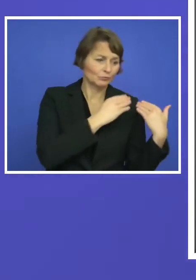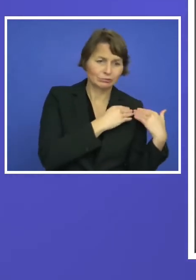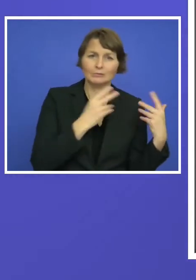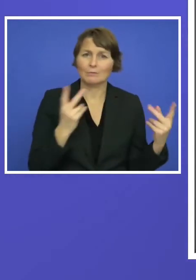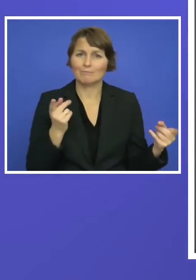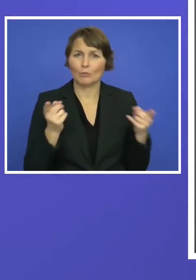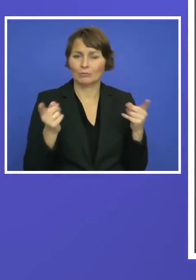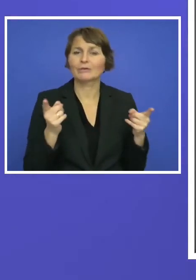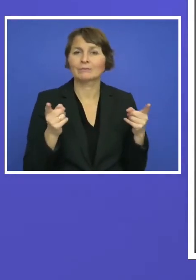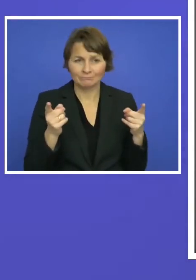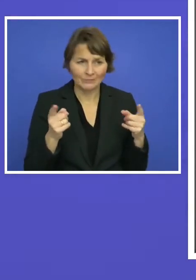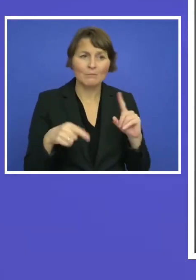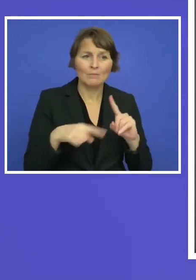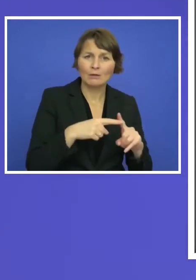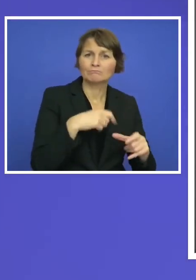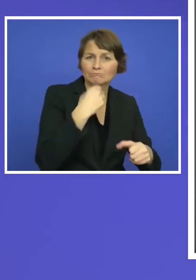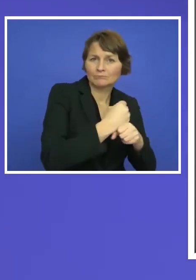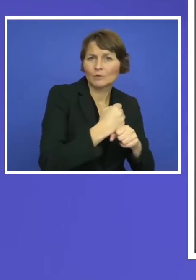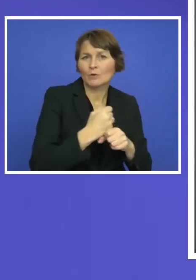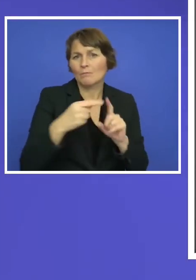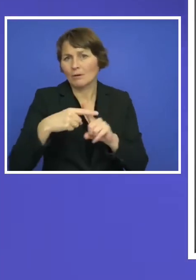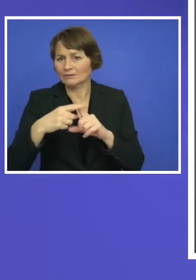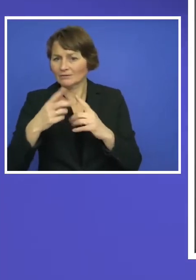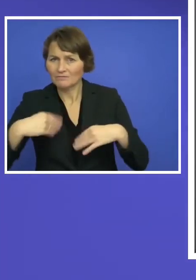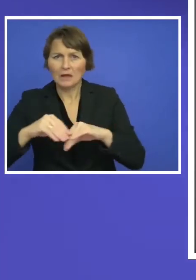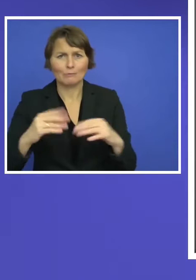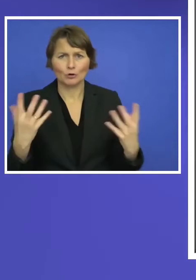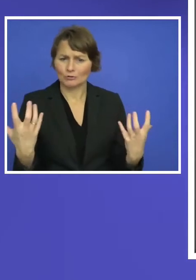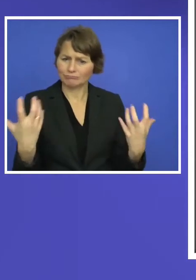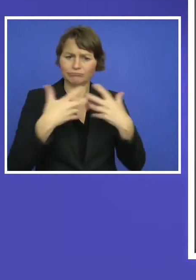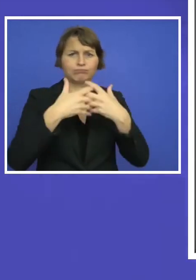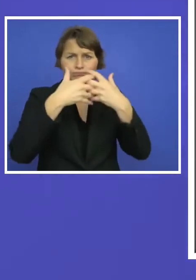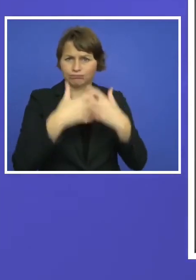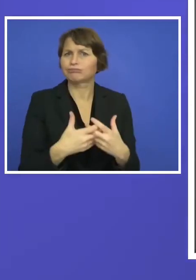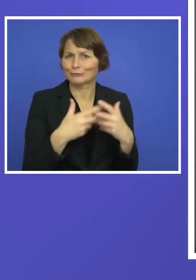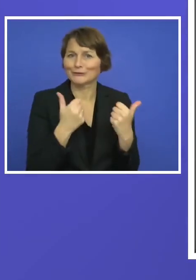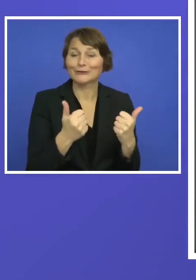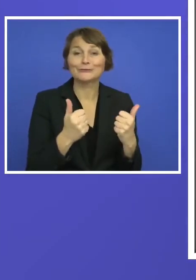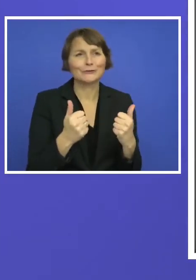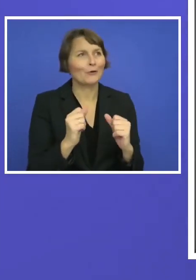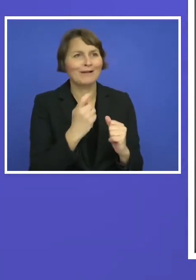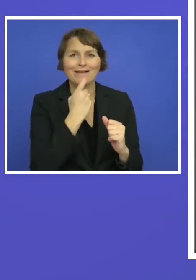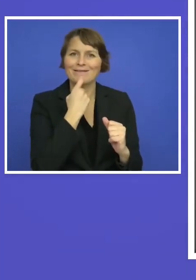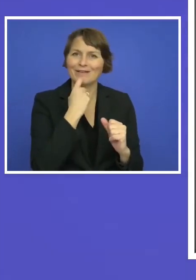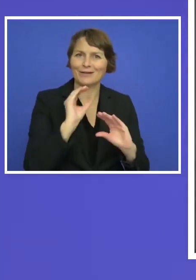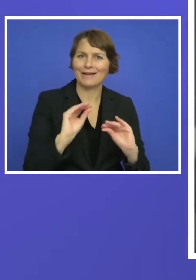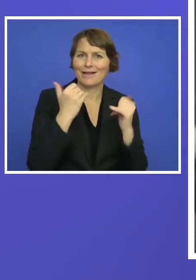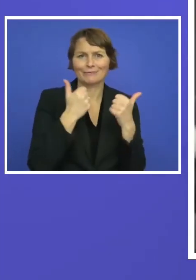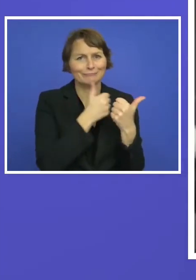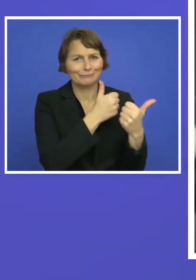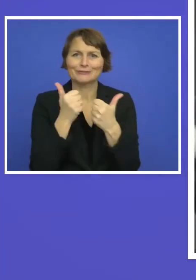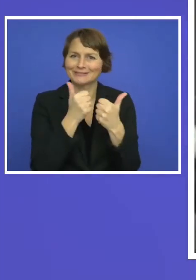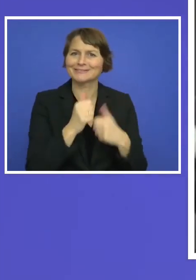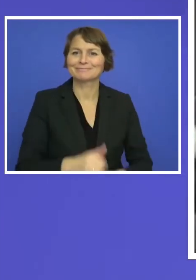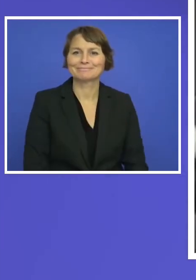and family. I think that's give us then also good life. Thank you, Rupa. Great.